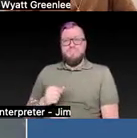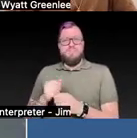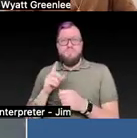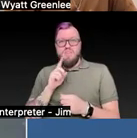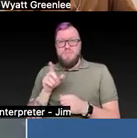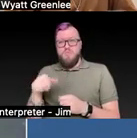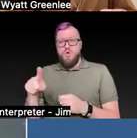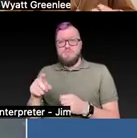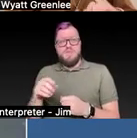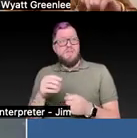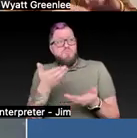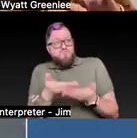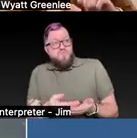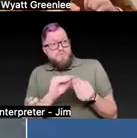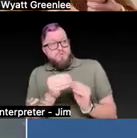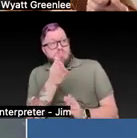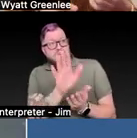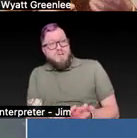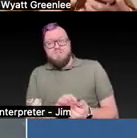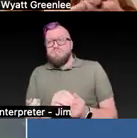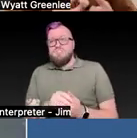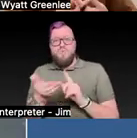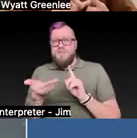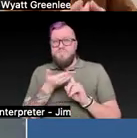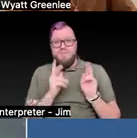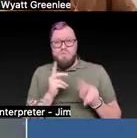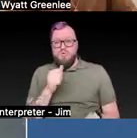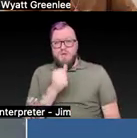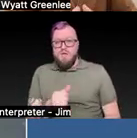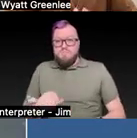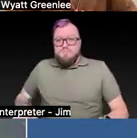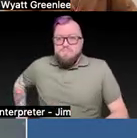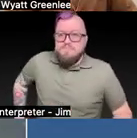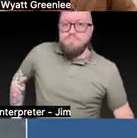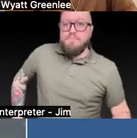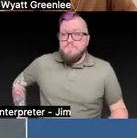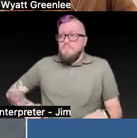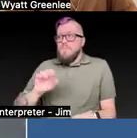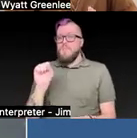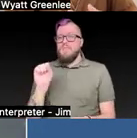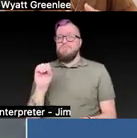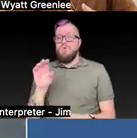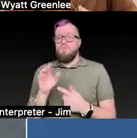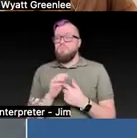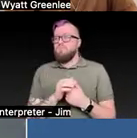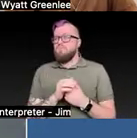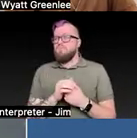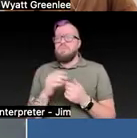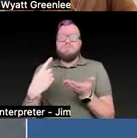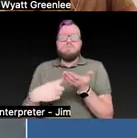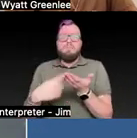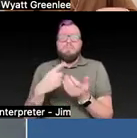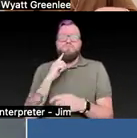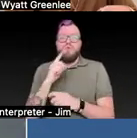And this is an issue that I think scientists sometimes forget. Historians do too, for that matter.